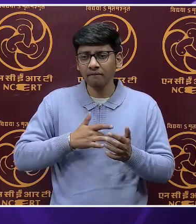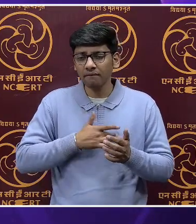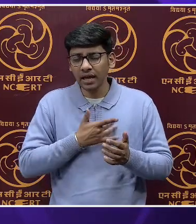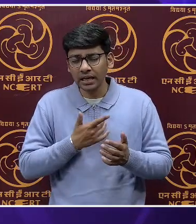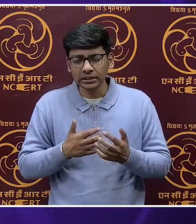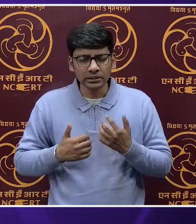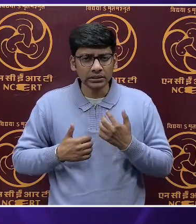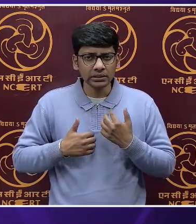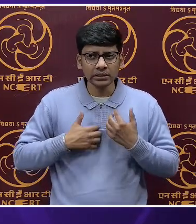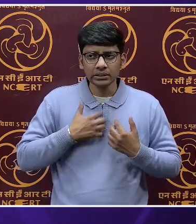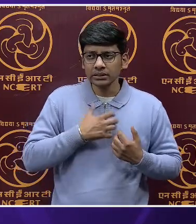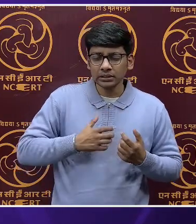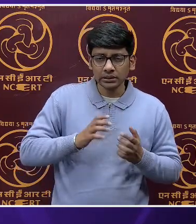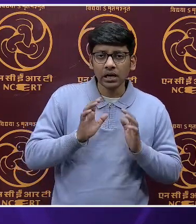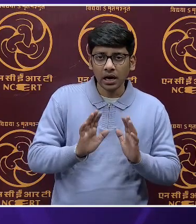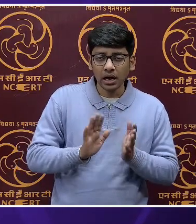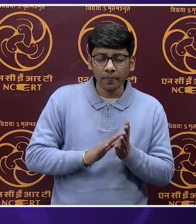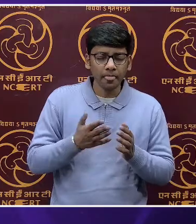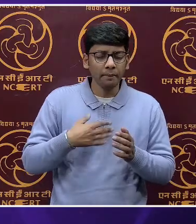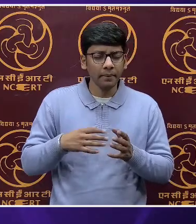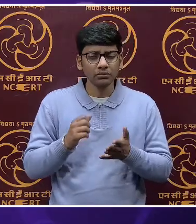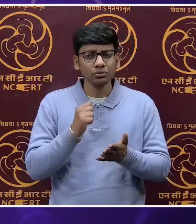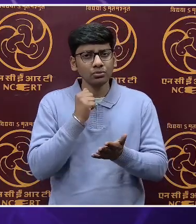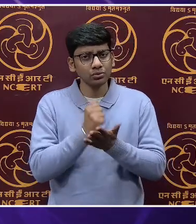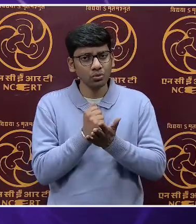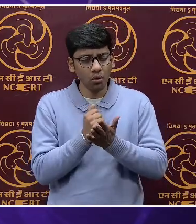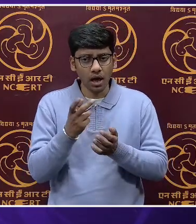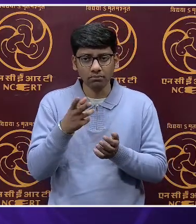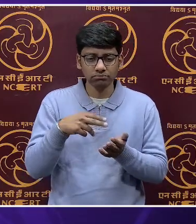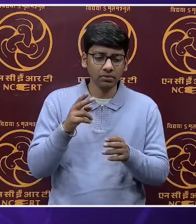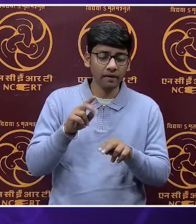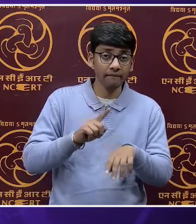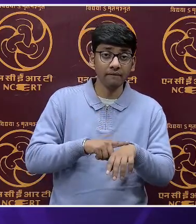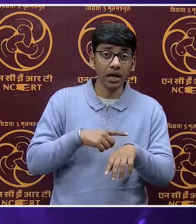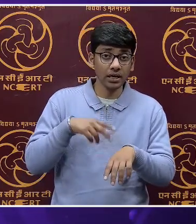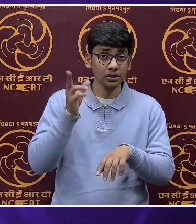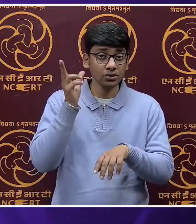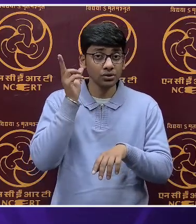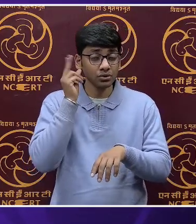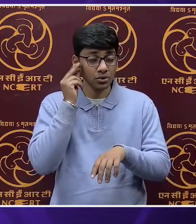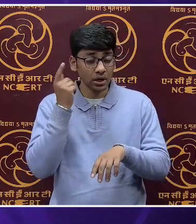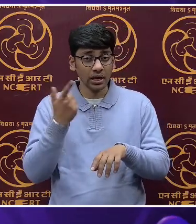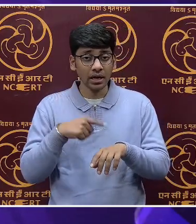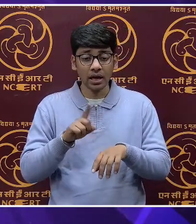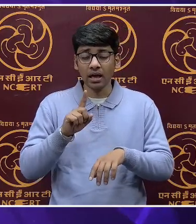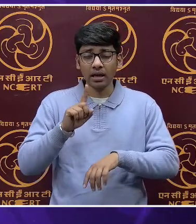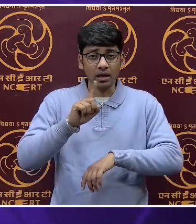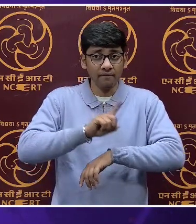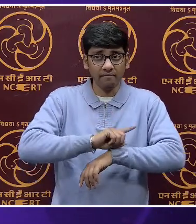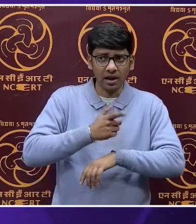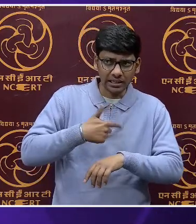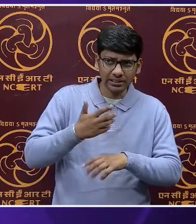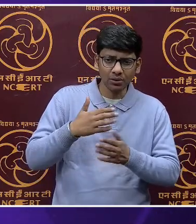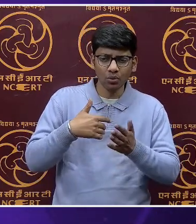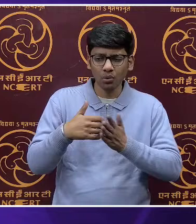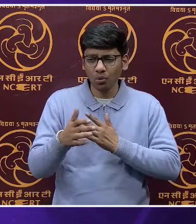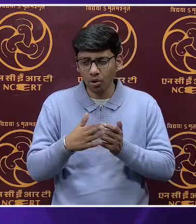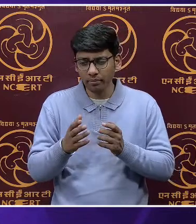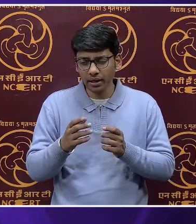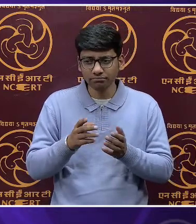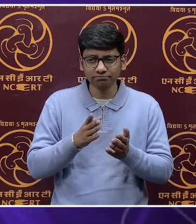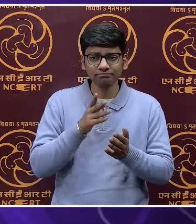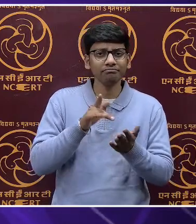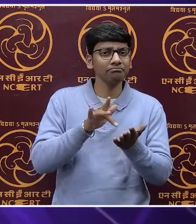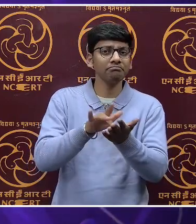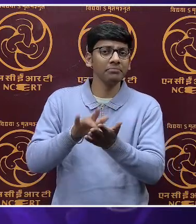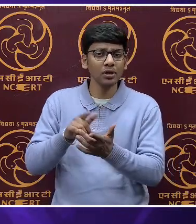days, Harpreet. So, whenever I am sure you must have had your first days of working here as an anchor or going to the college or going to the